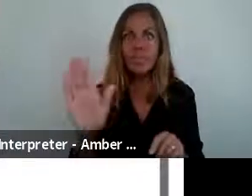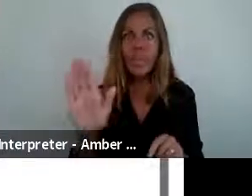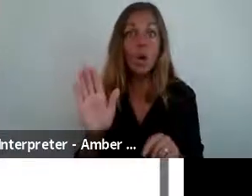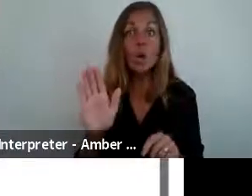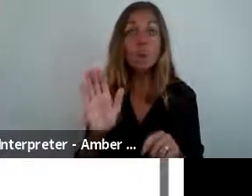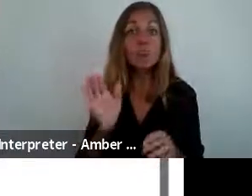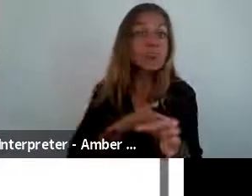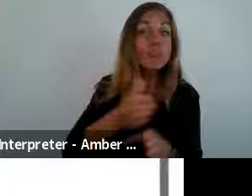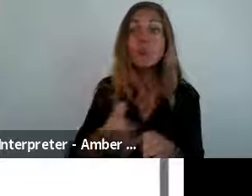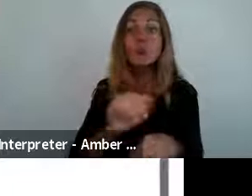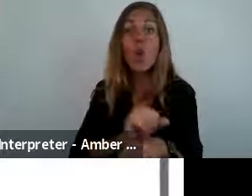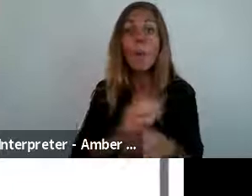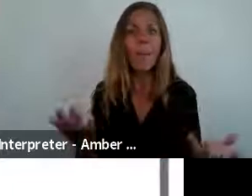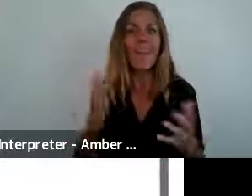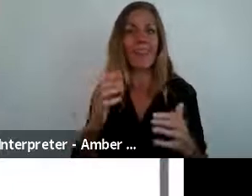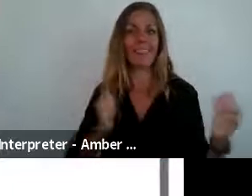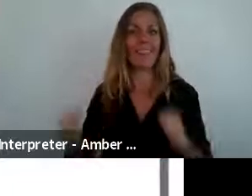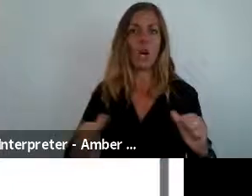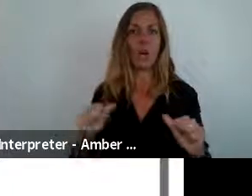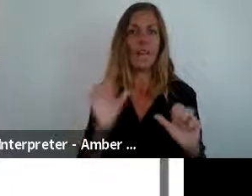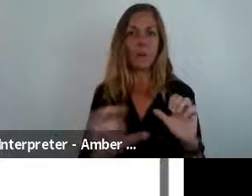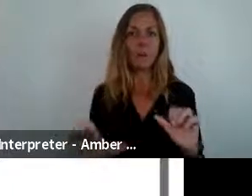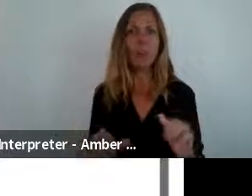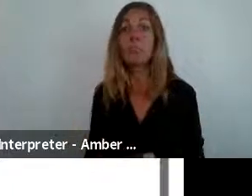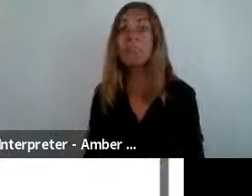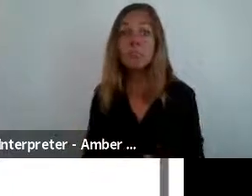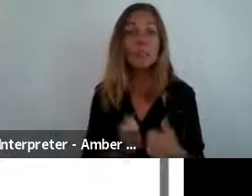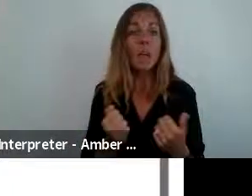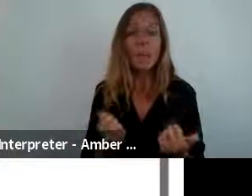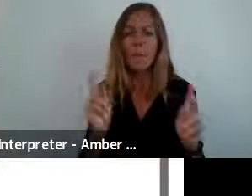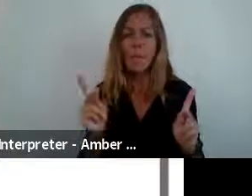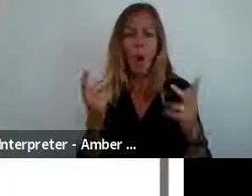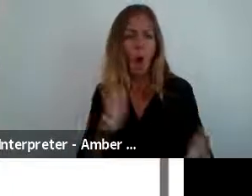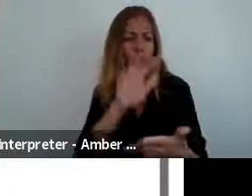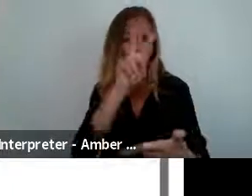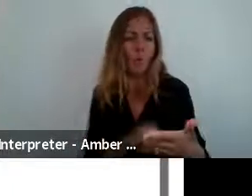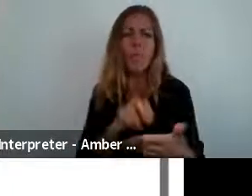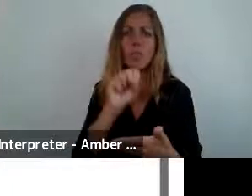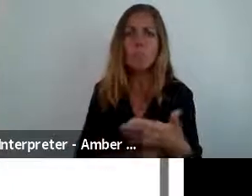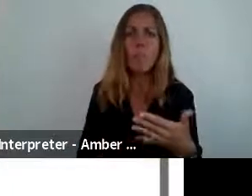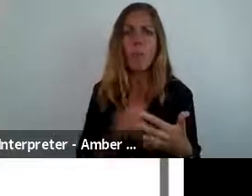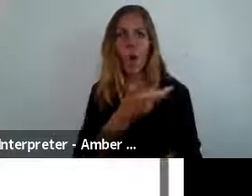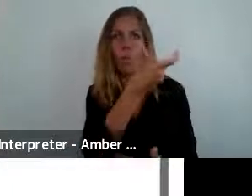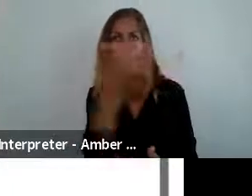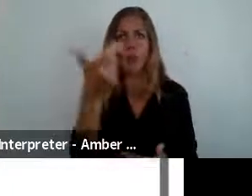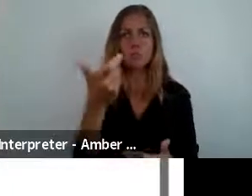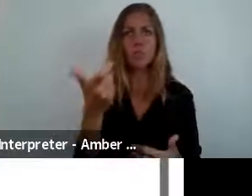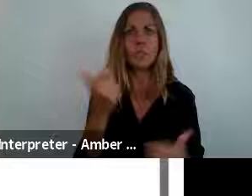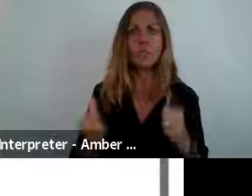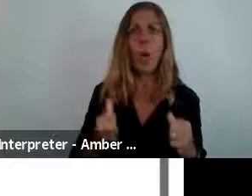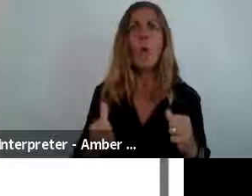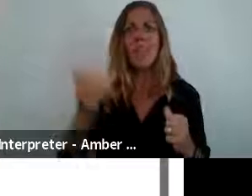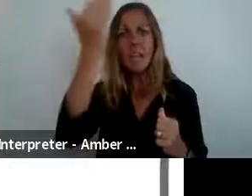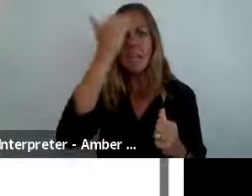captioning. Those are the people that have watched the show, that have looked at the script, that know how to do the timing, they download